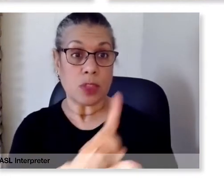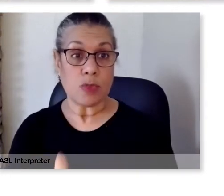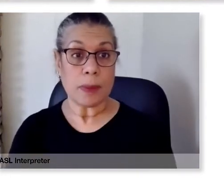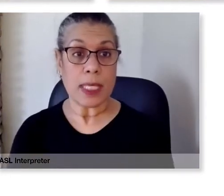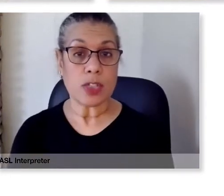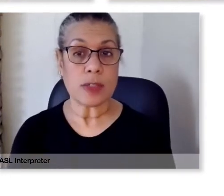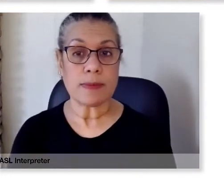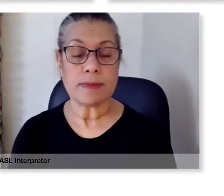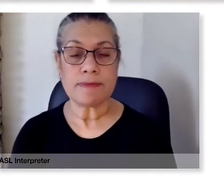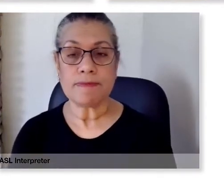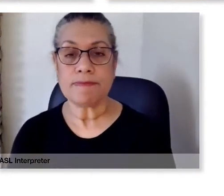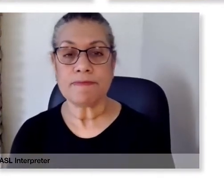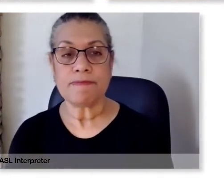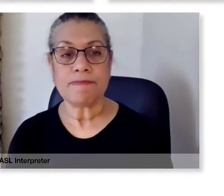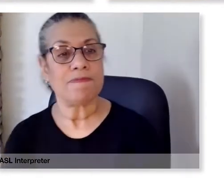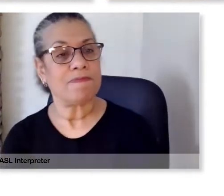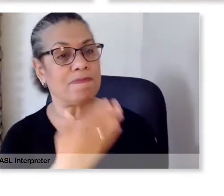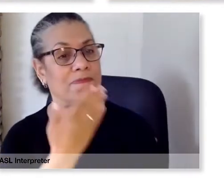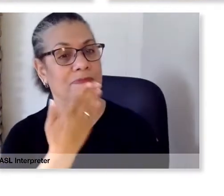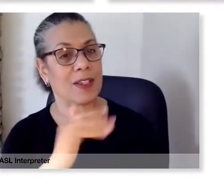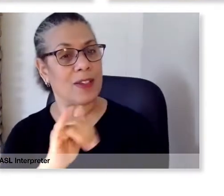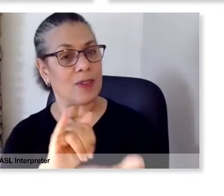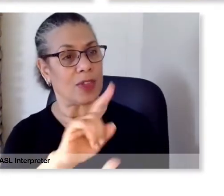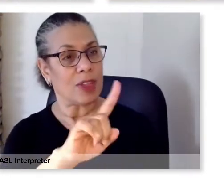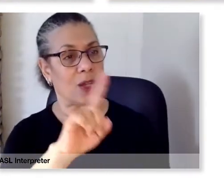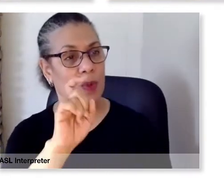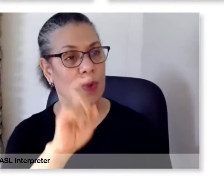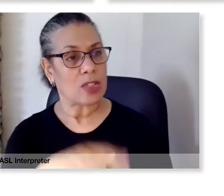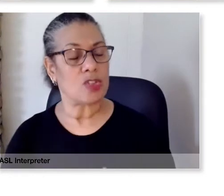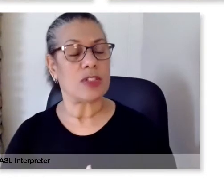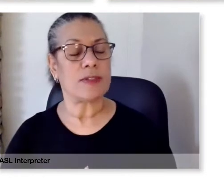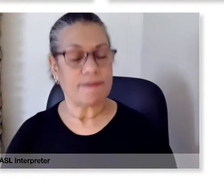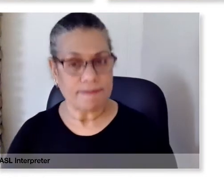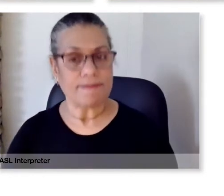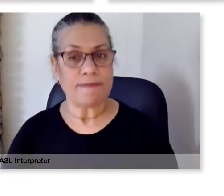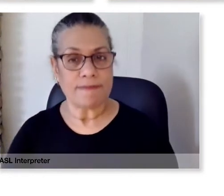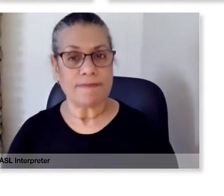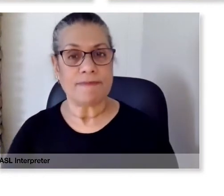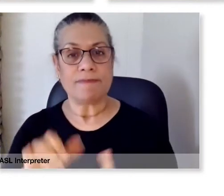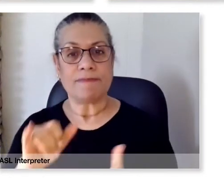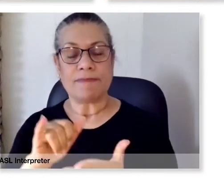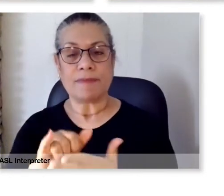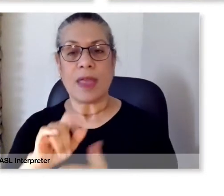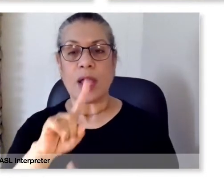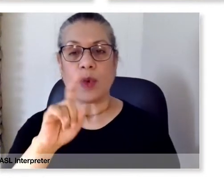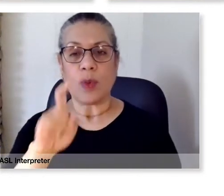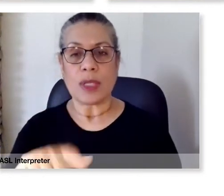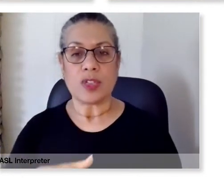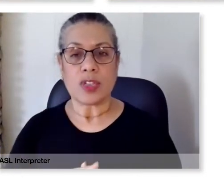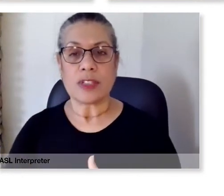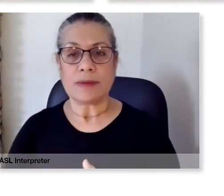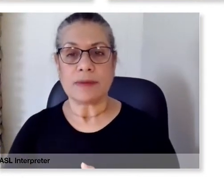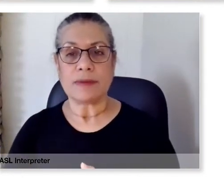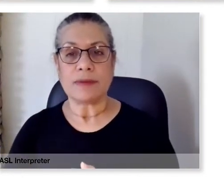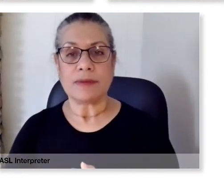Yeah, thanks very much for that question. And I think it's the kind of question that I certainly look forward to hearing